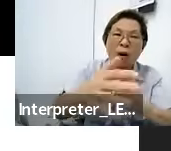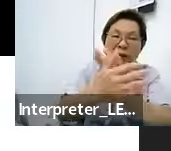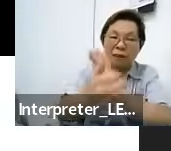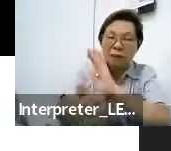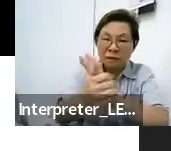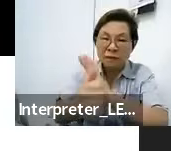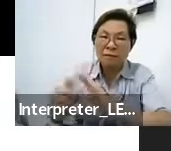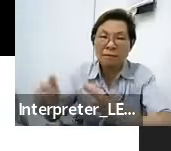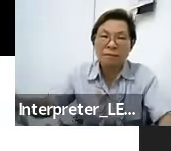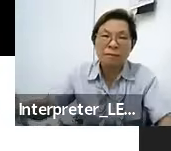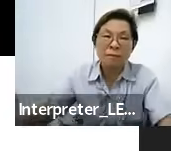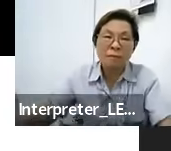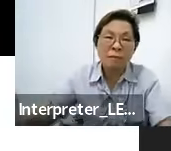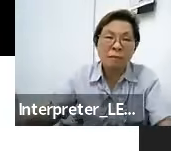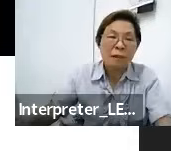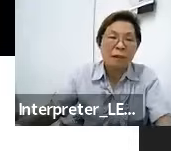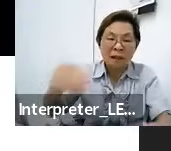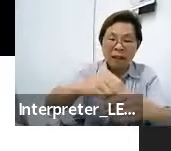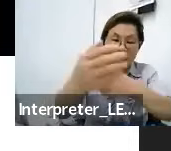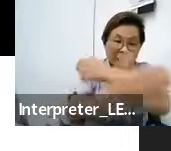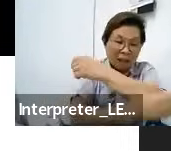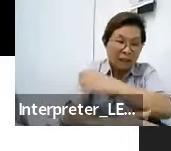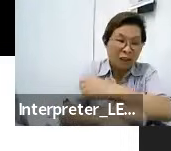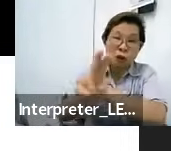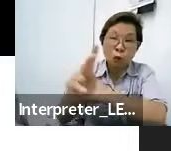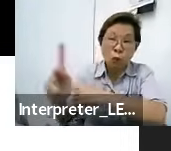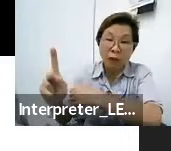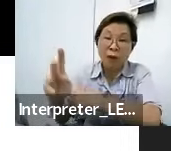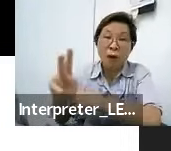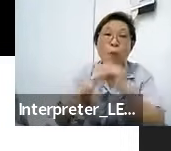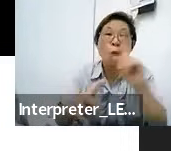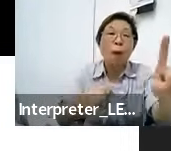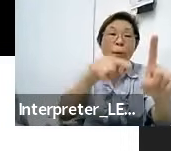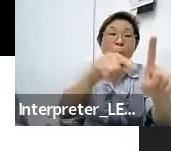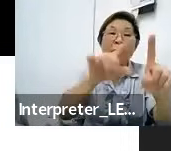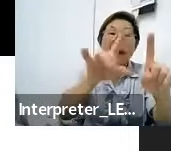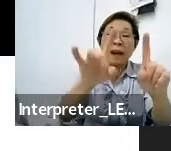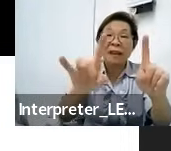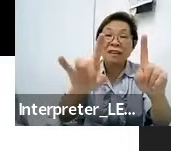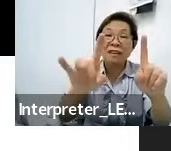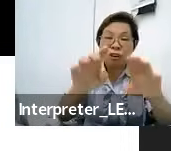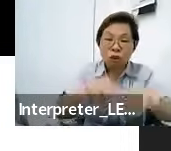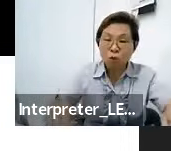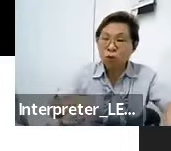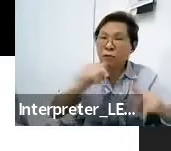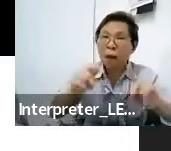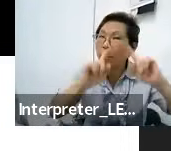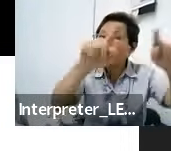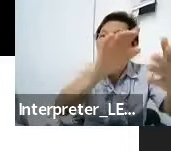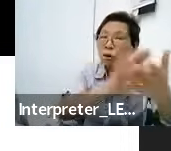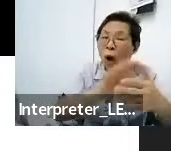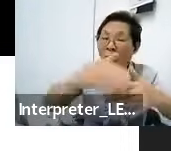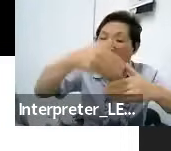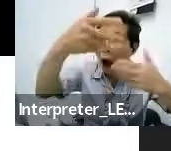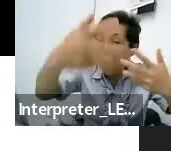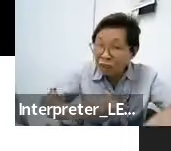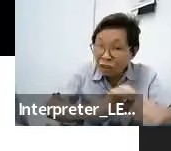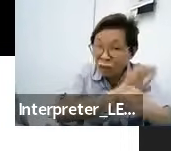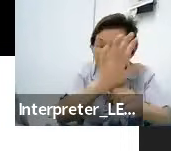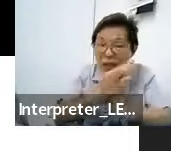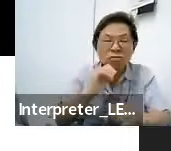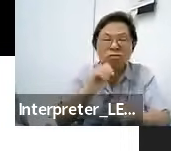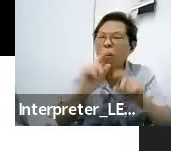and English. In the UK, something like 1.8 million children did not attend school after the COVID came to an